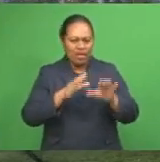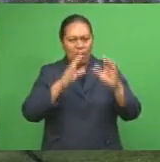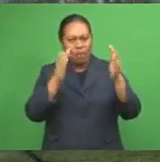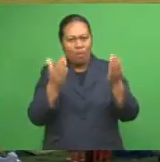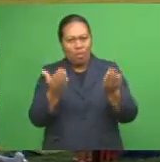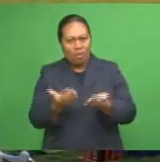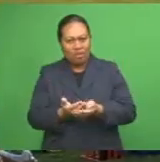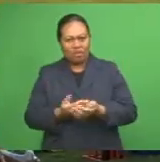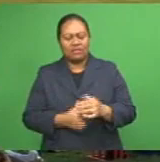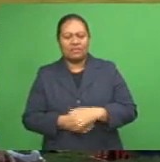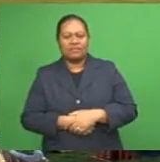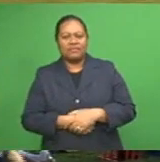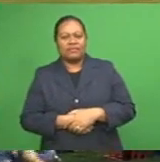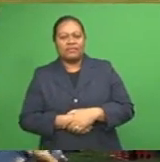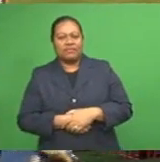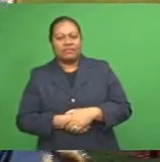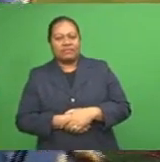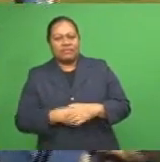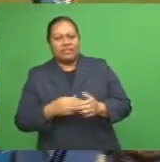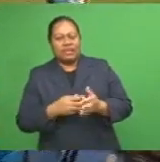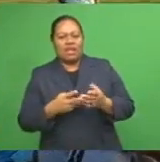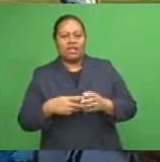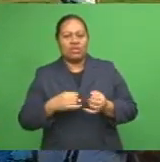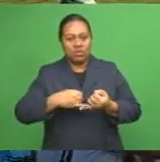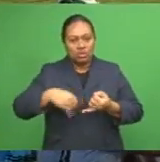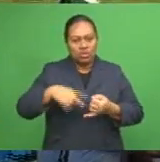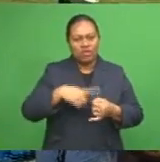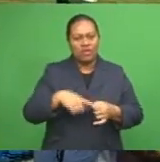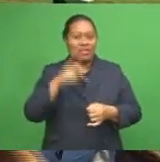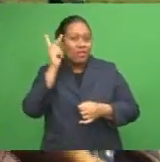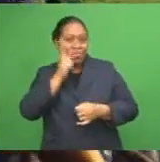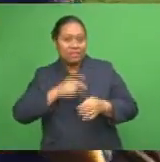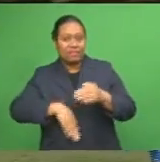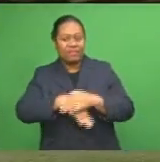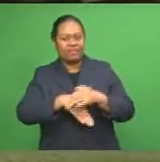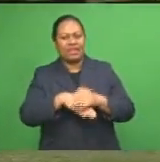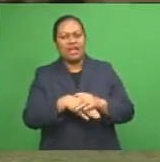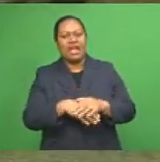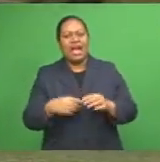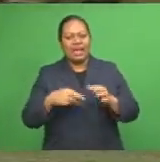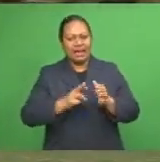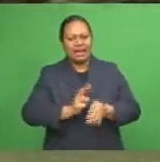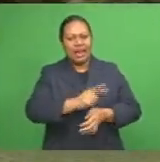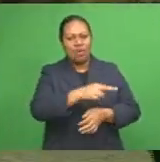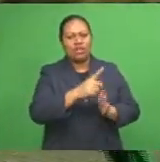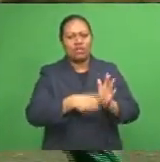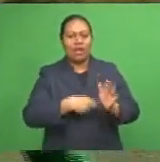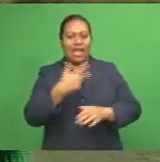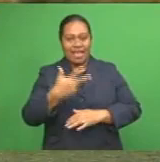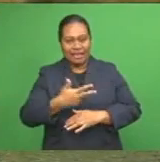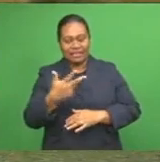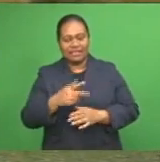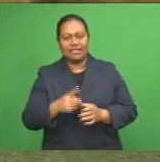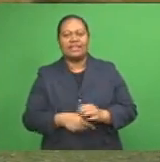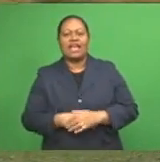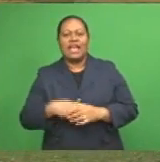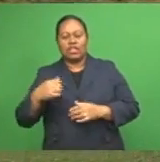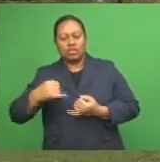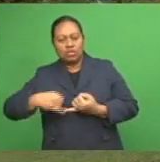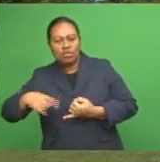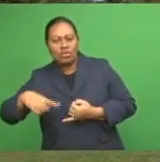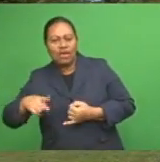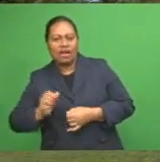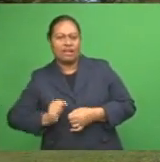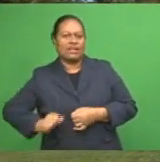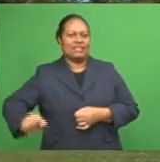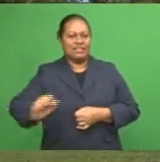possession. Suva will play its first match in the Vodafone Premier League against Rewa on July 18th at the Suva's ANZ